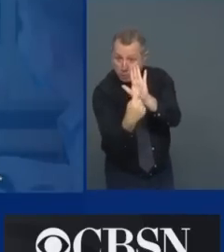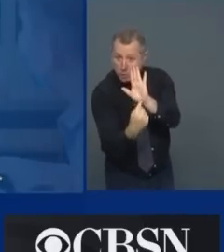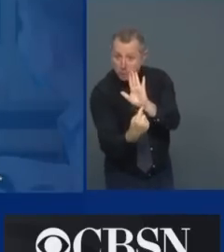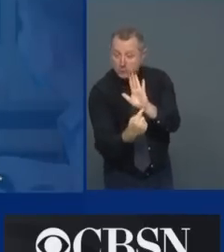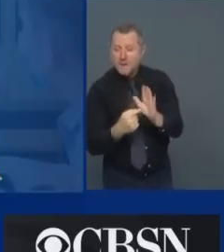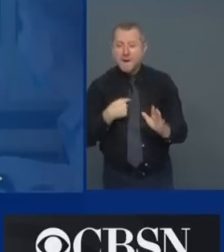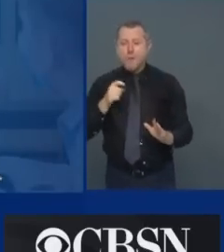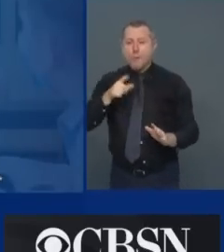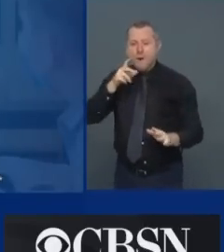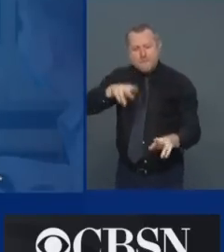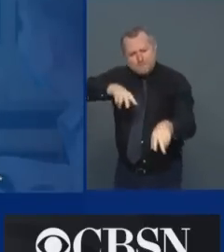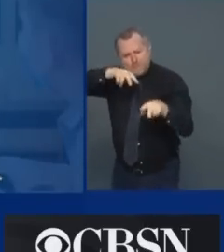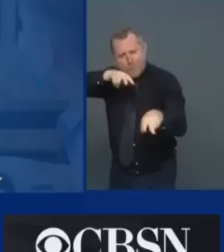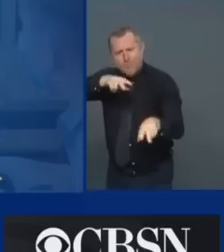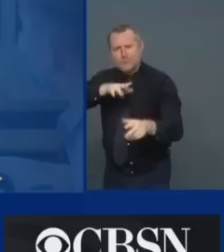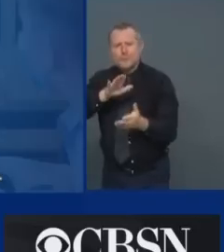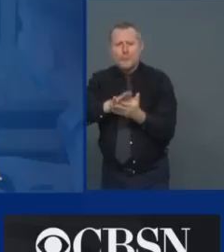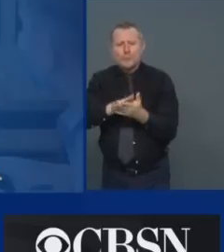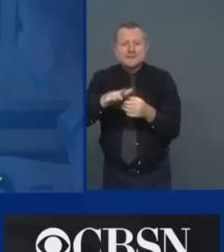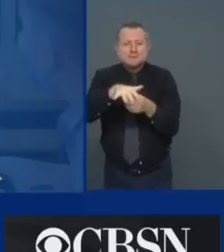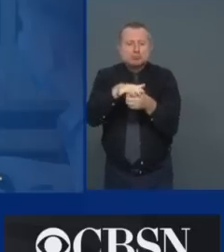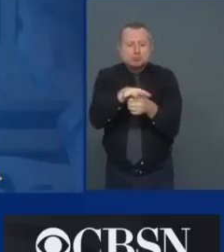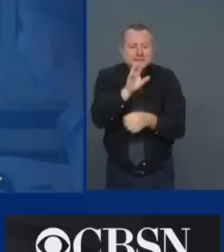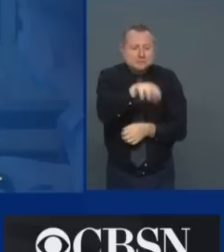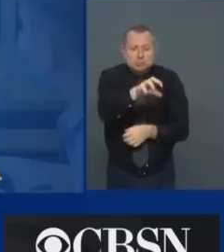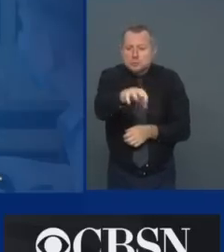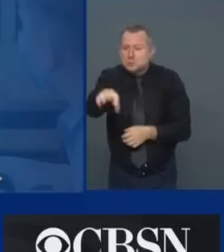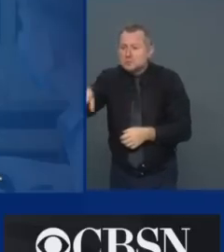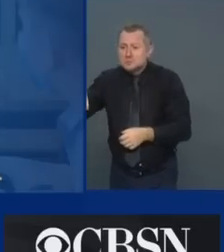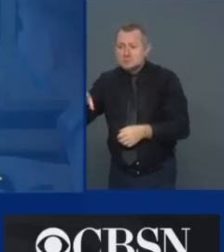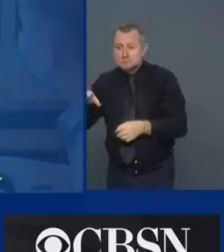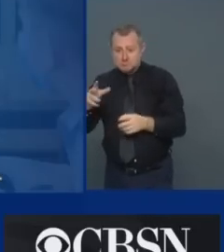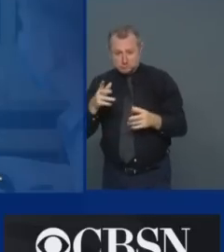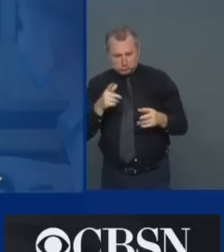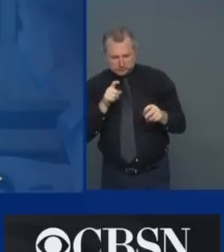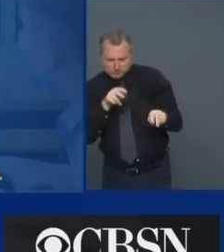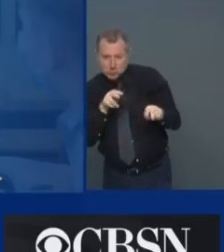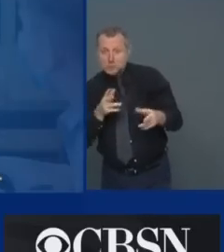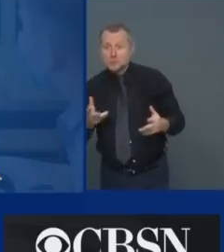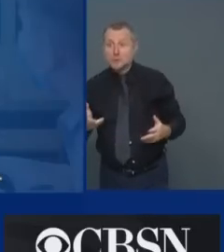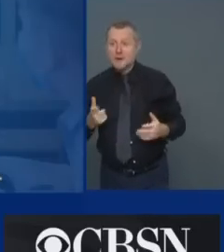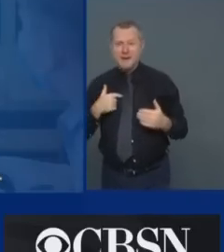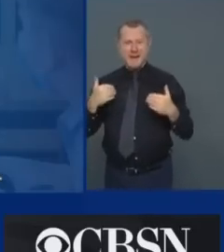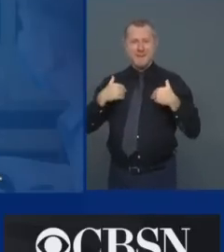carefully. We have the data. We have the testing.